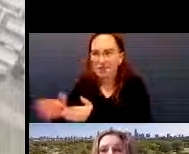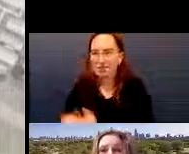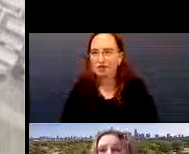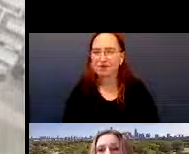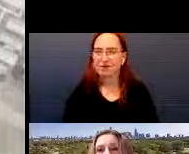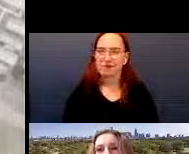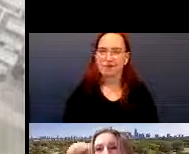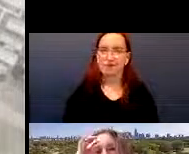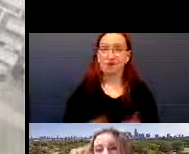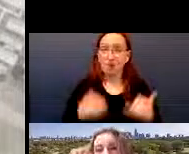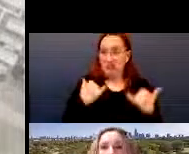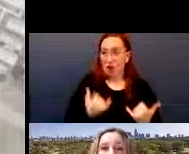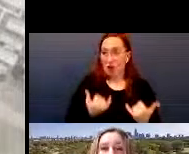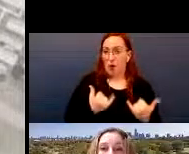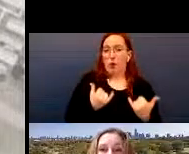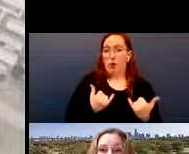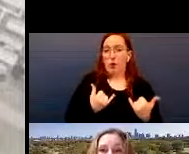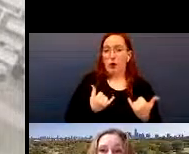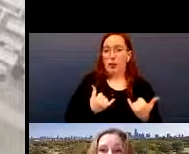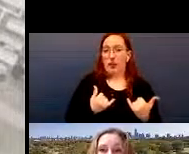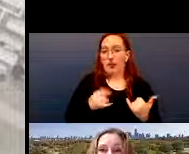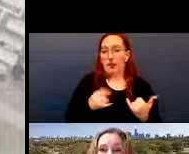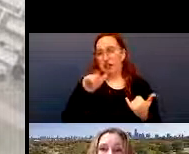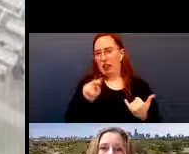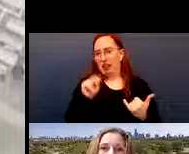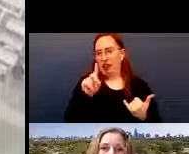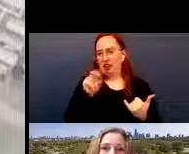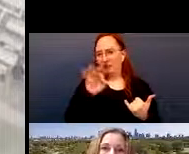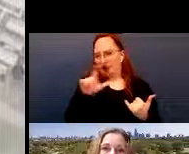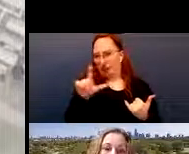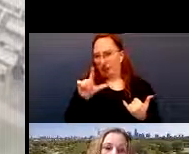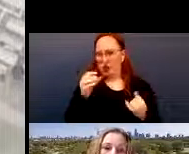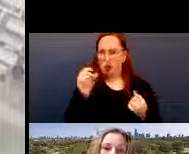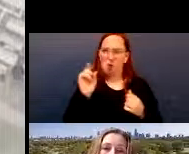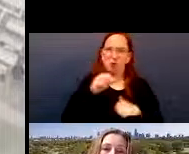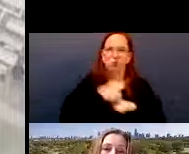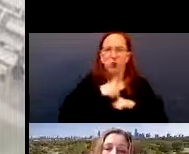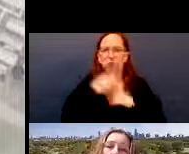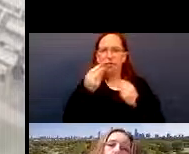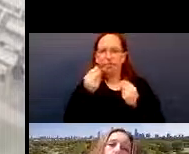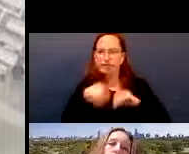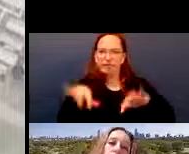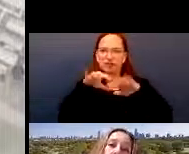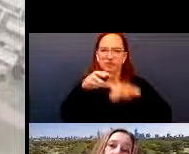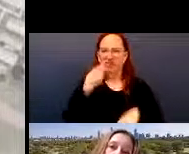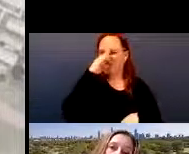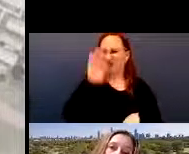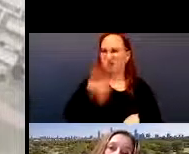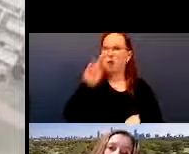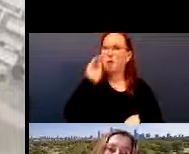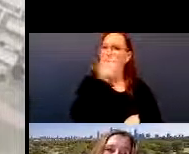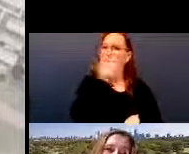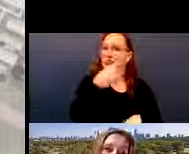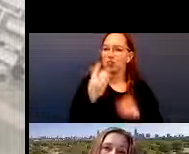So today, the landfill gravel area, you can see here, just north of the the Botanical Gardens. This serves